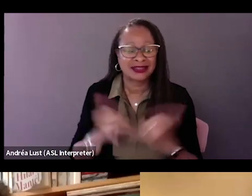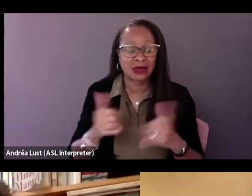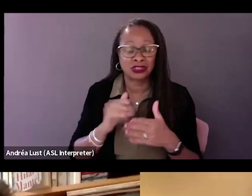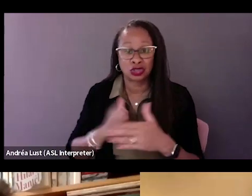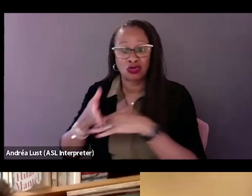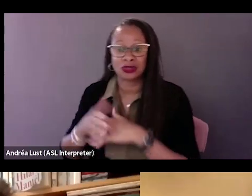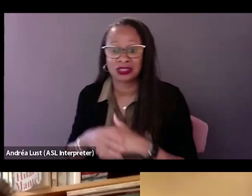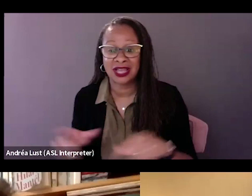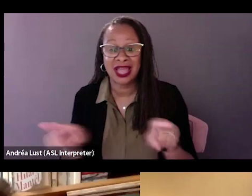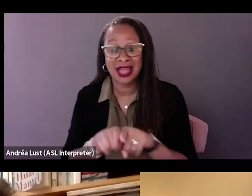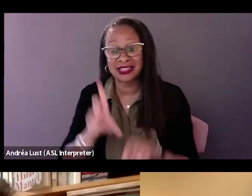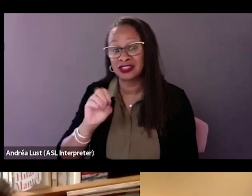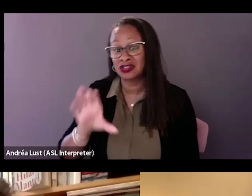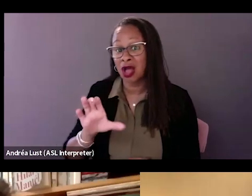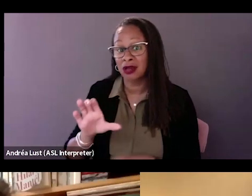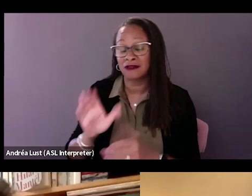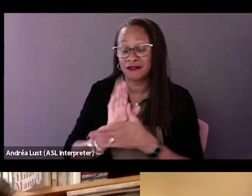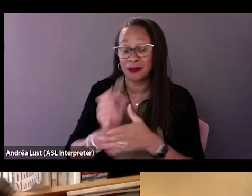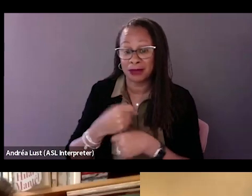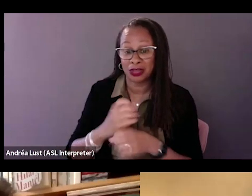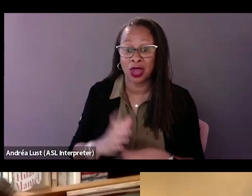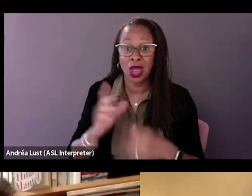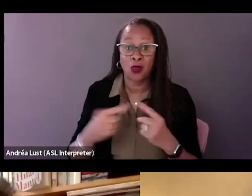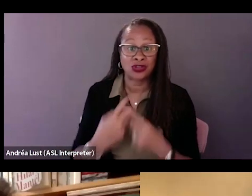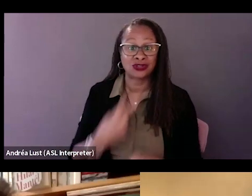as a documentary filmmaker, you're very, whenever you're stuck